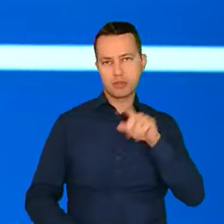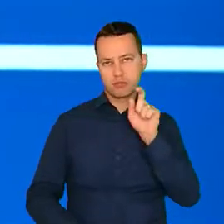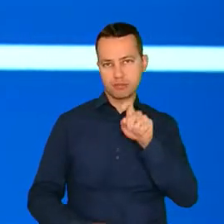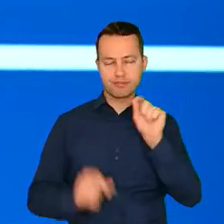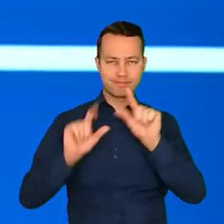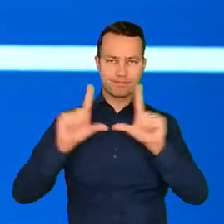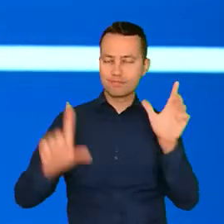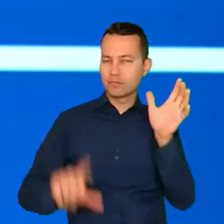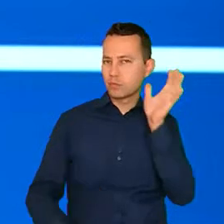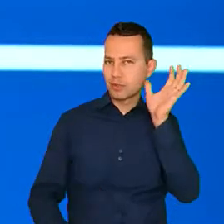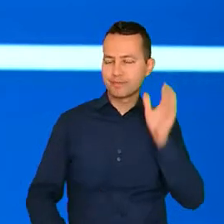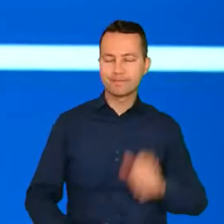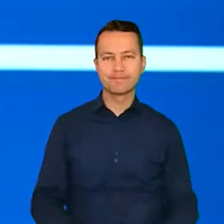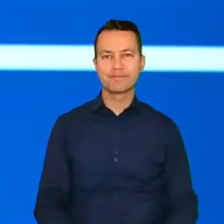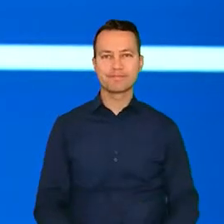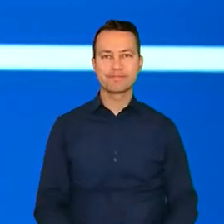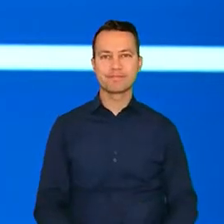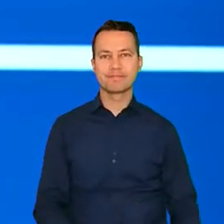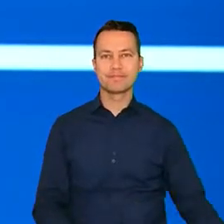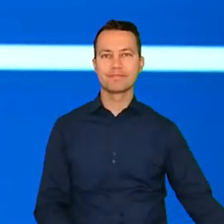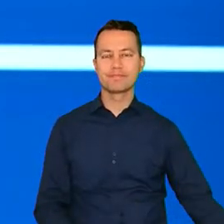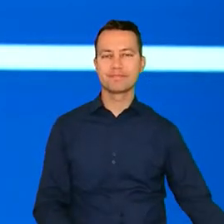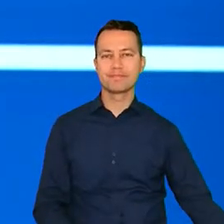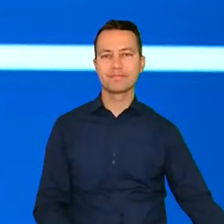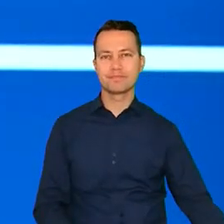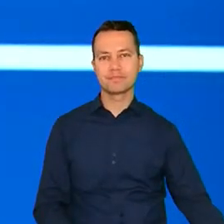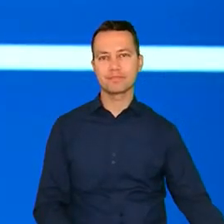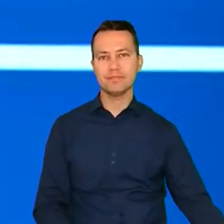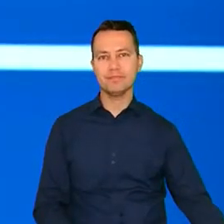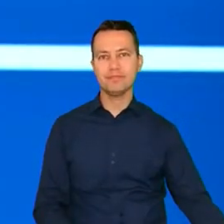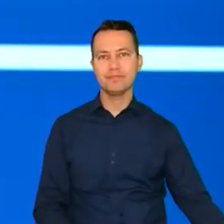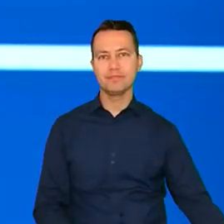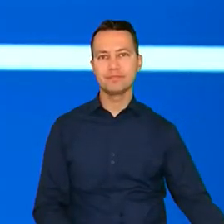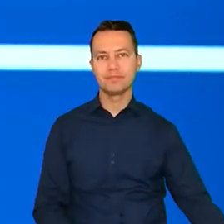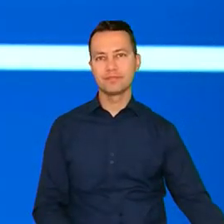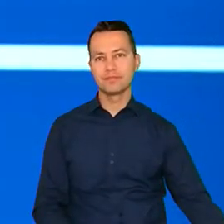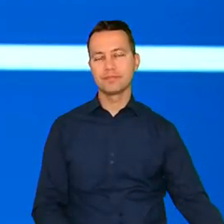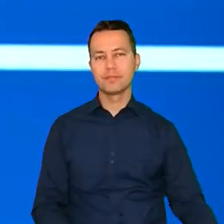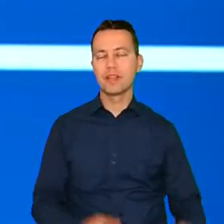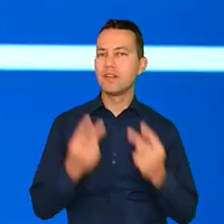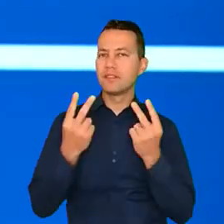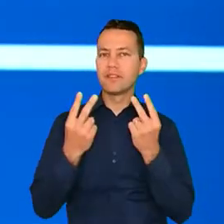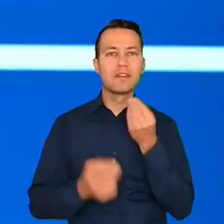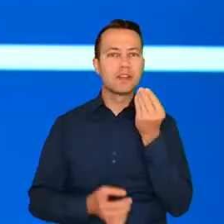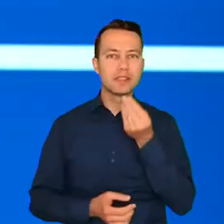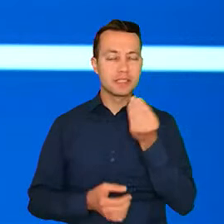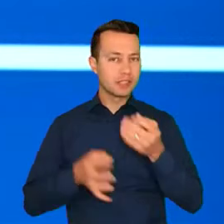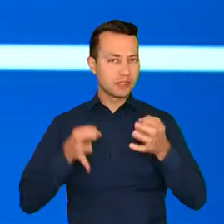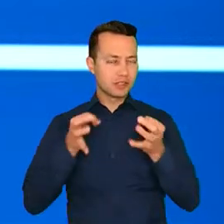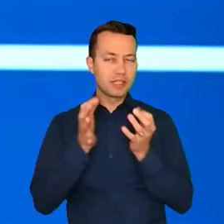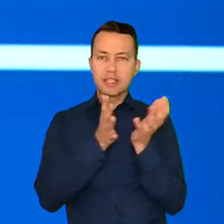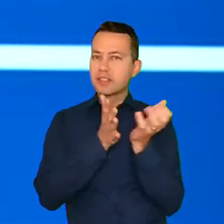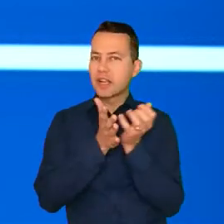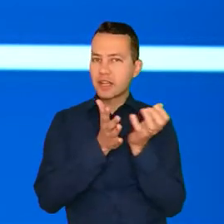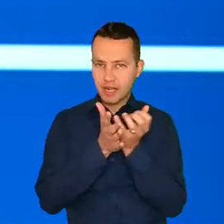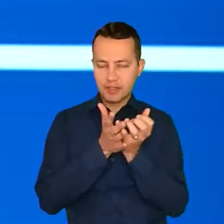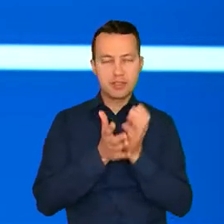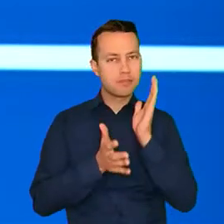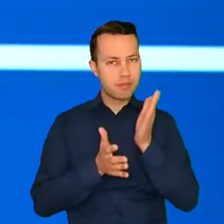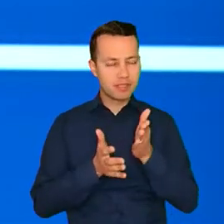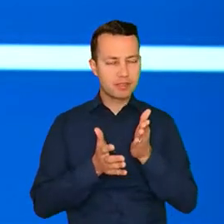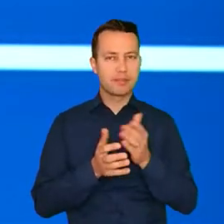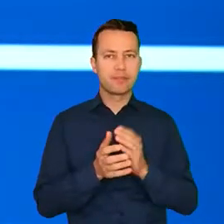just scroll down and you'll see a link to the English version. What's also important is